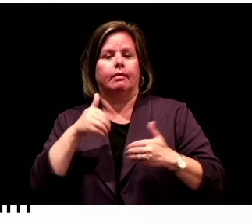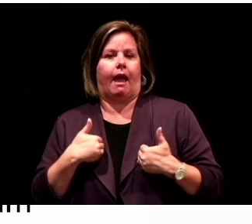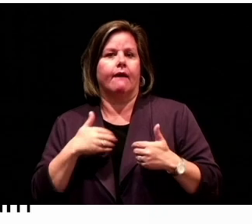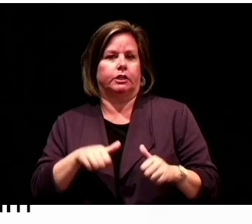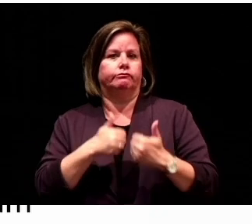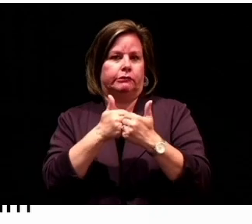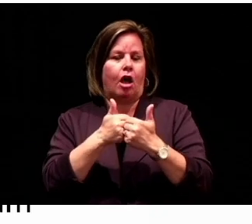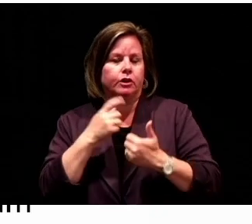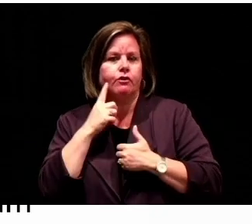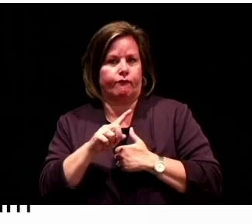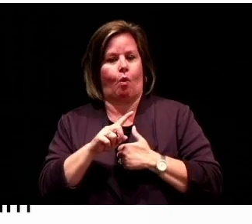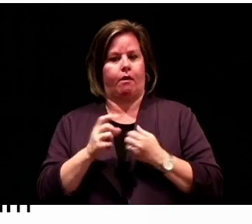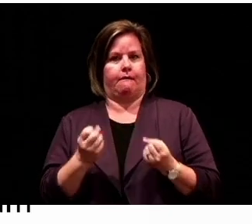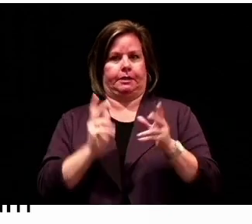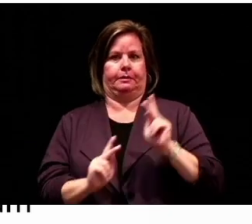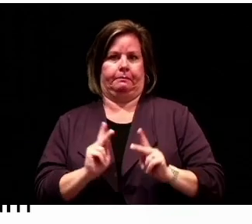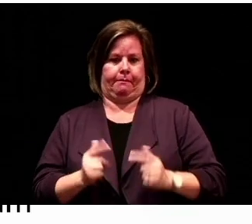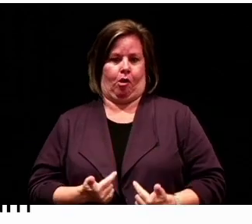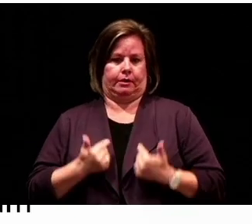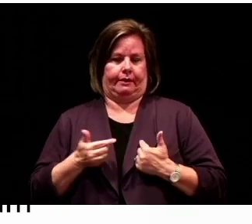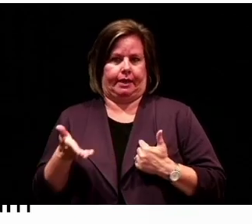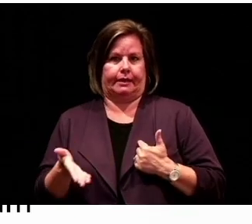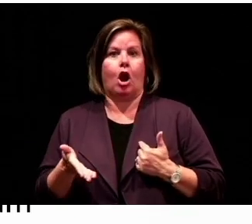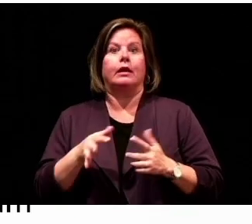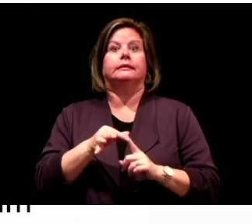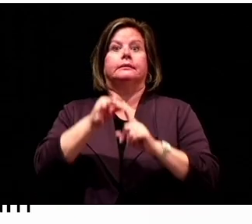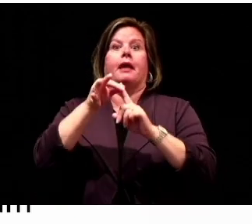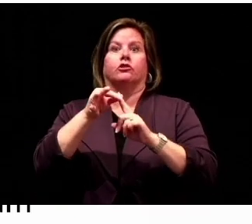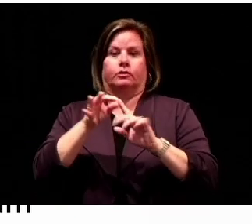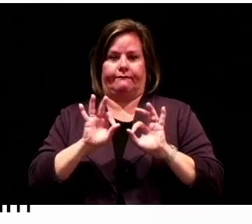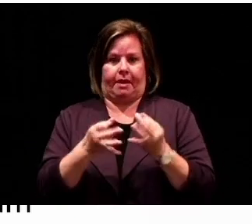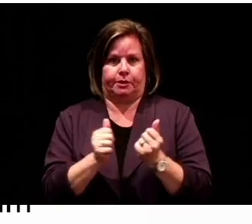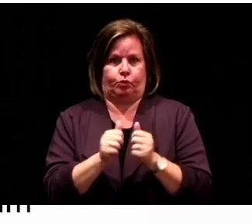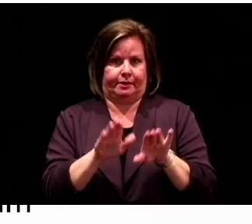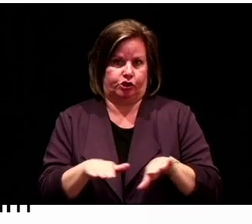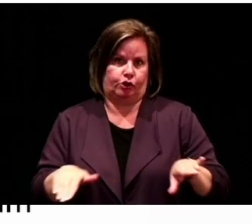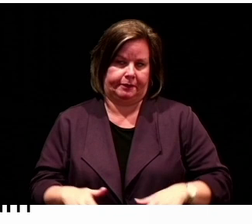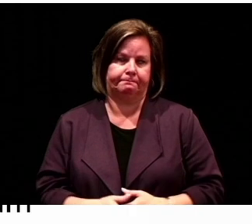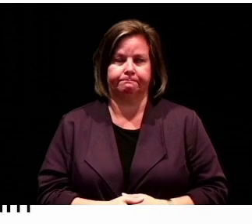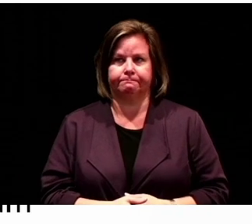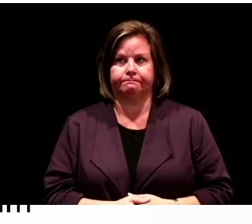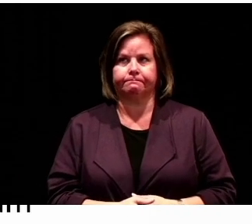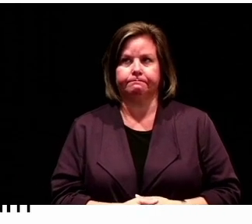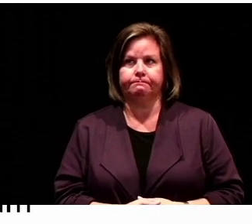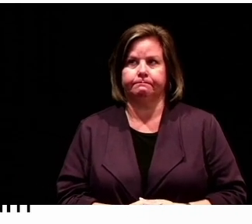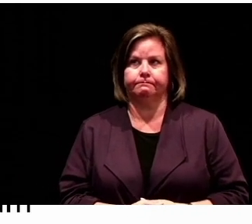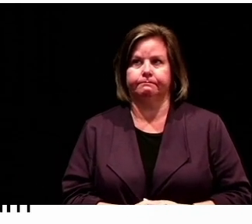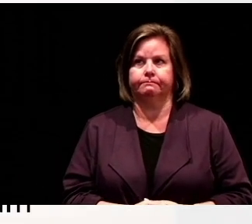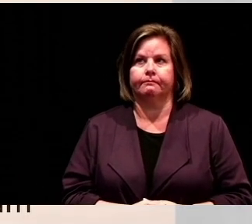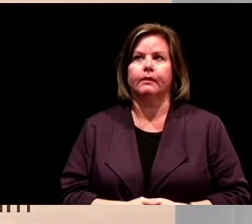state, and federal restrictions when it comes to the maximum number of people in a dwelling unit. And you can see we've got the quote there as